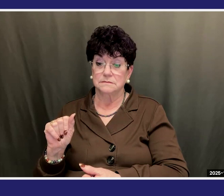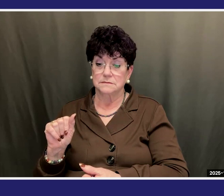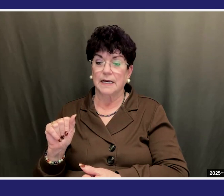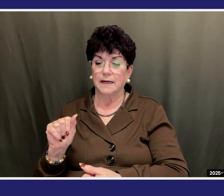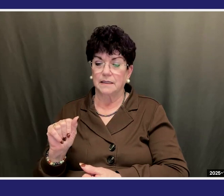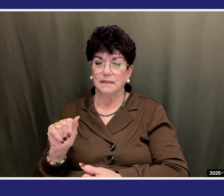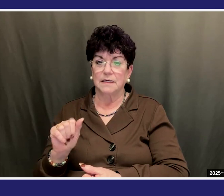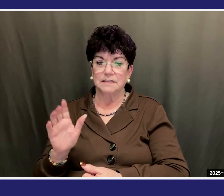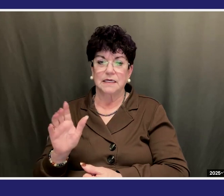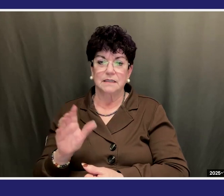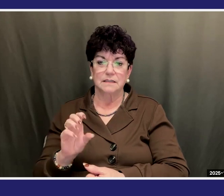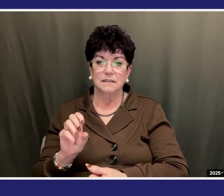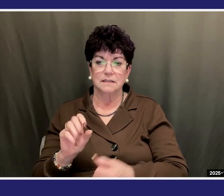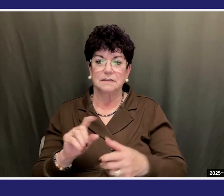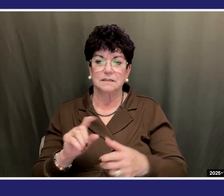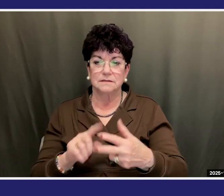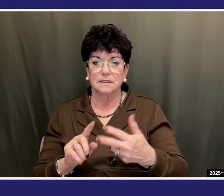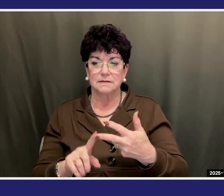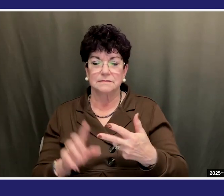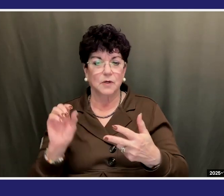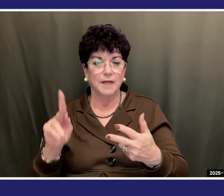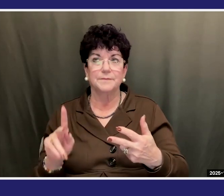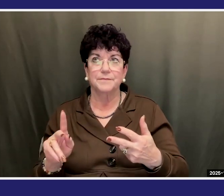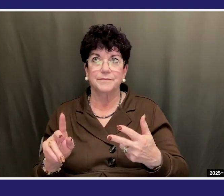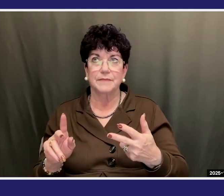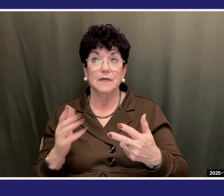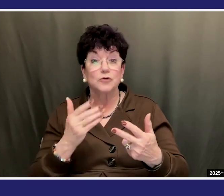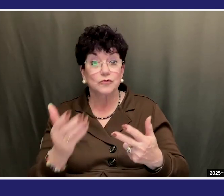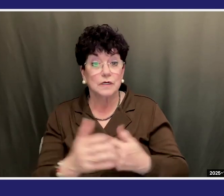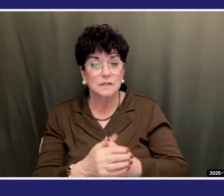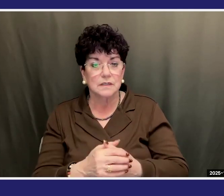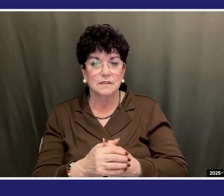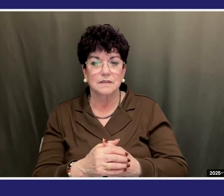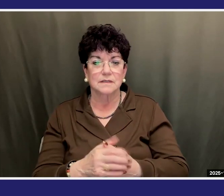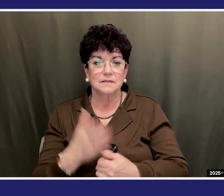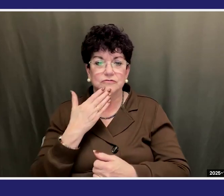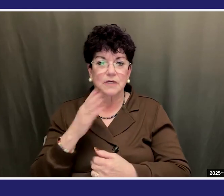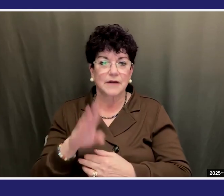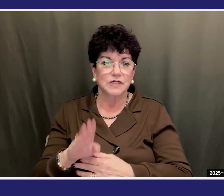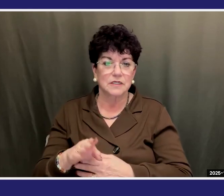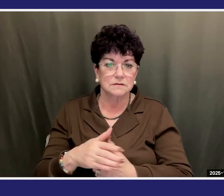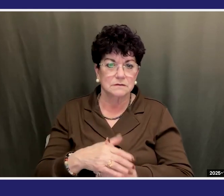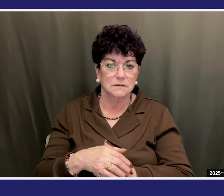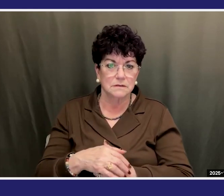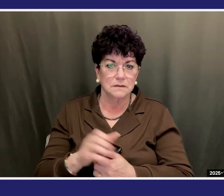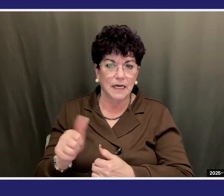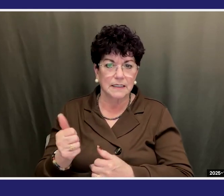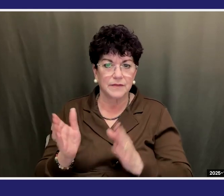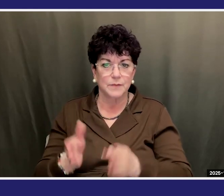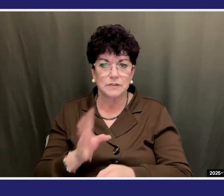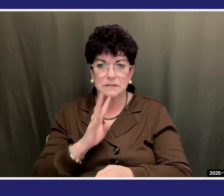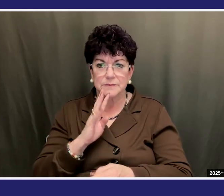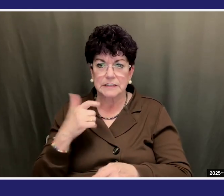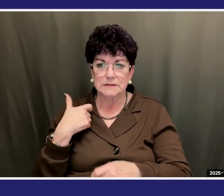Yeah. Yes, Sarahi good and then afternoon. go ahead. Thank you very much for this time. I had placed it in the